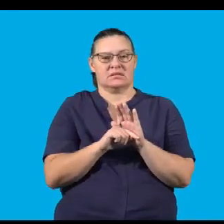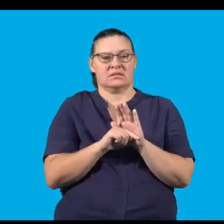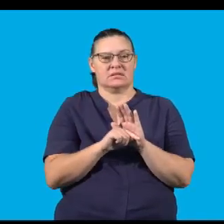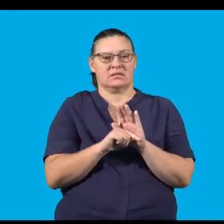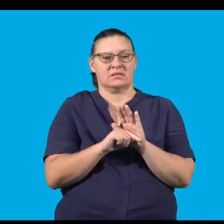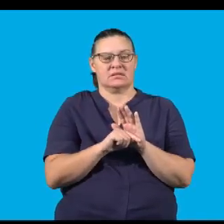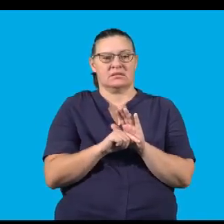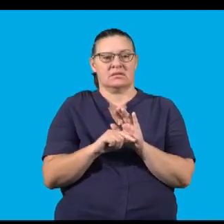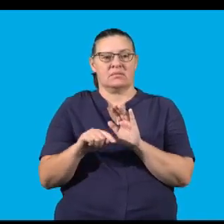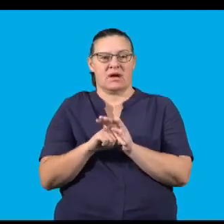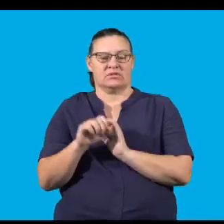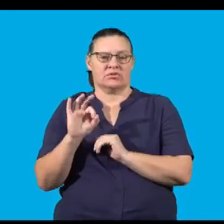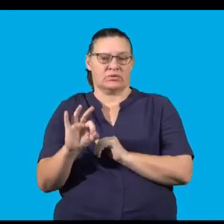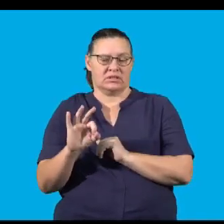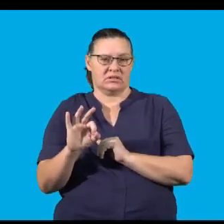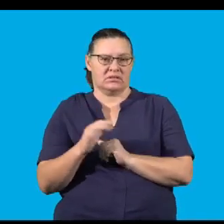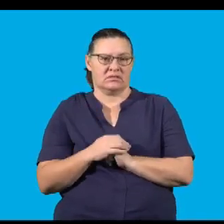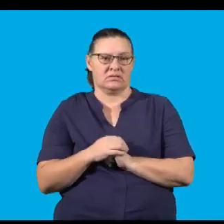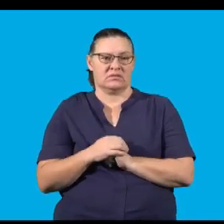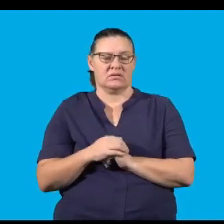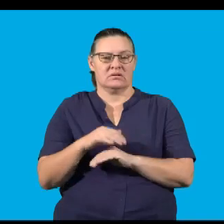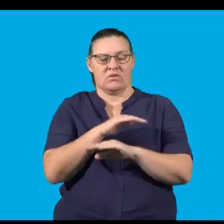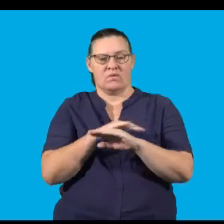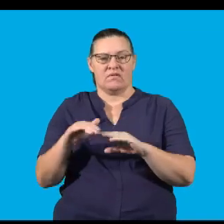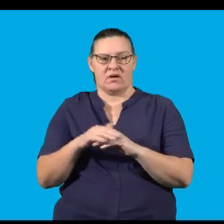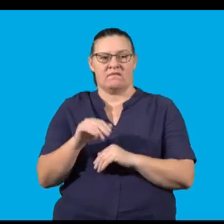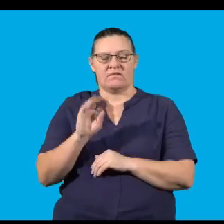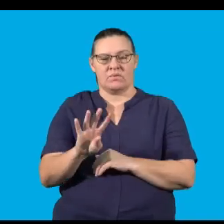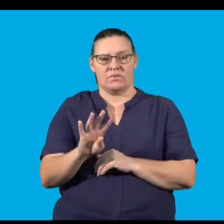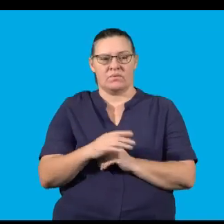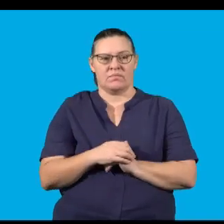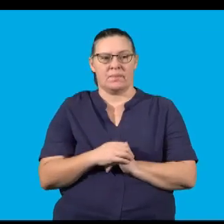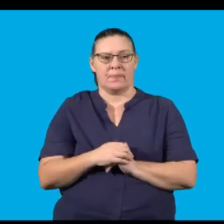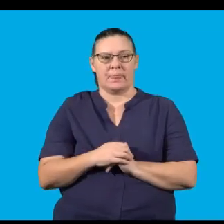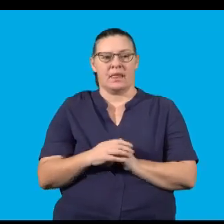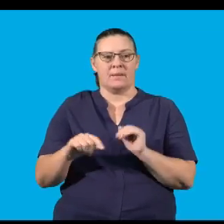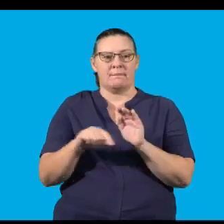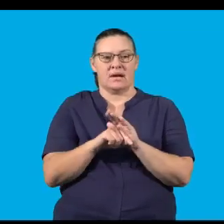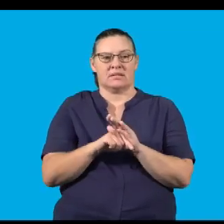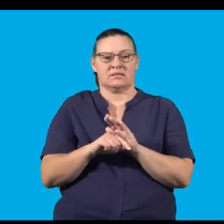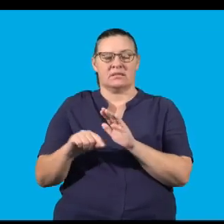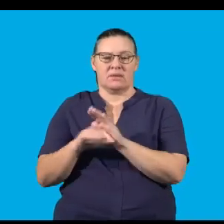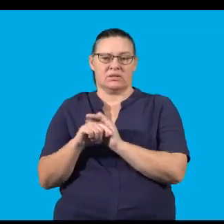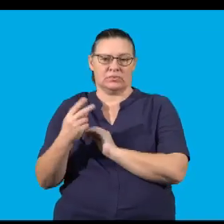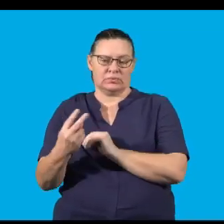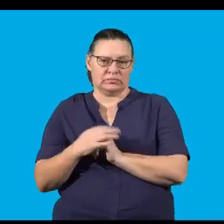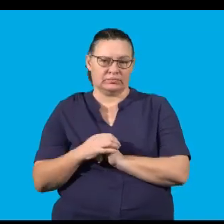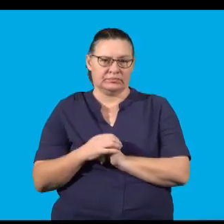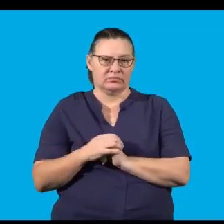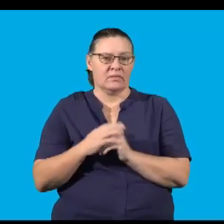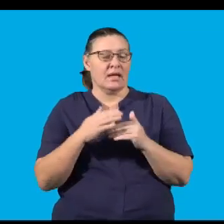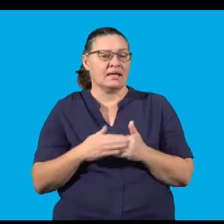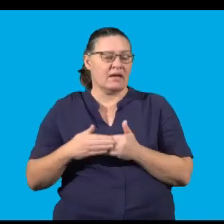minus 3 all over 4 minus 2. So